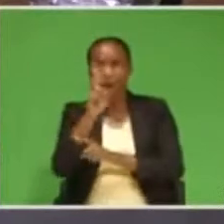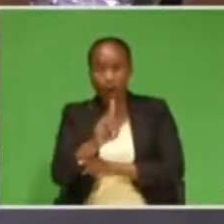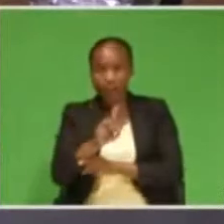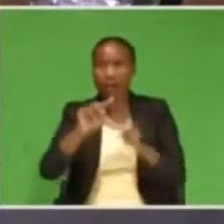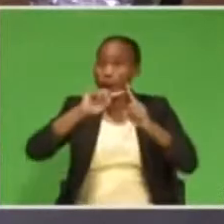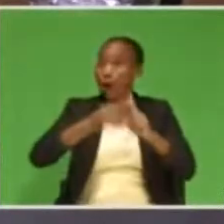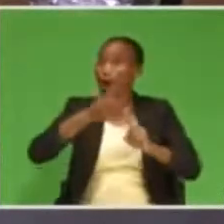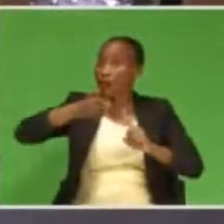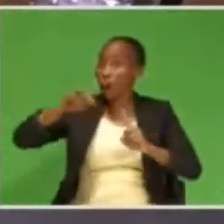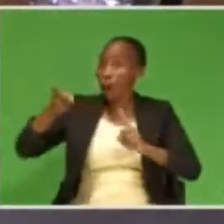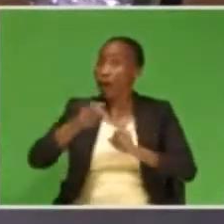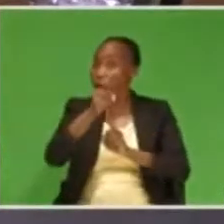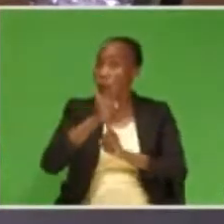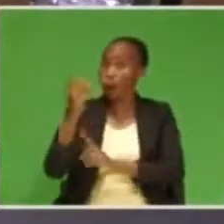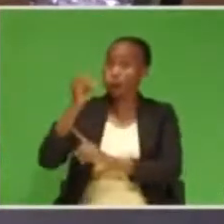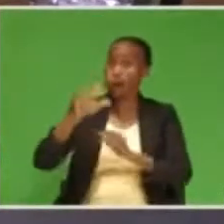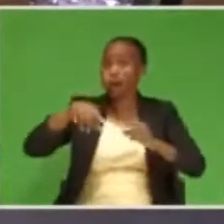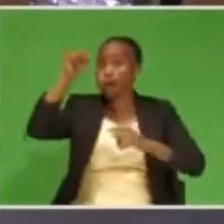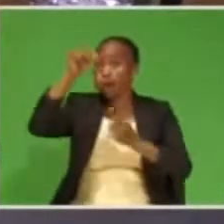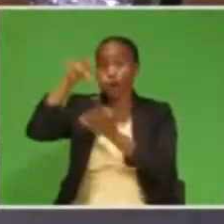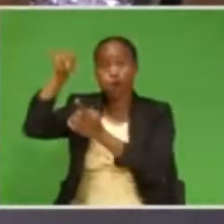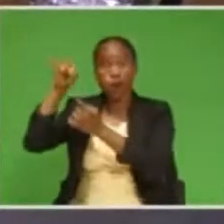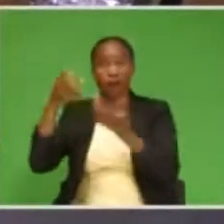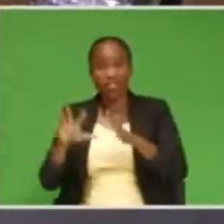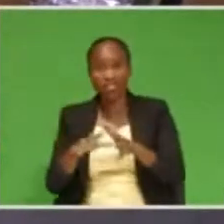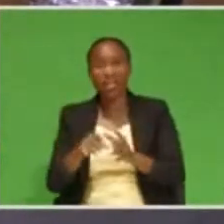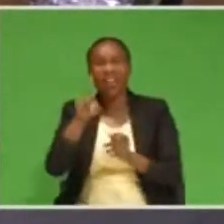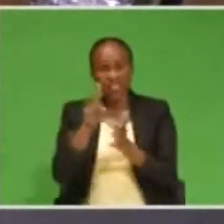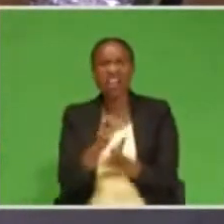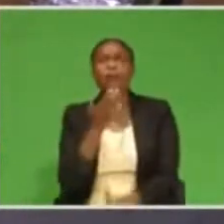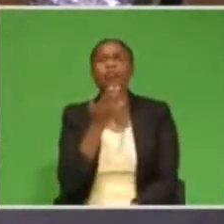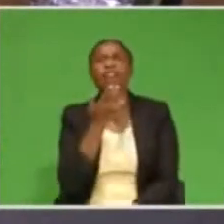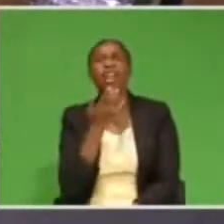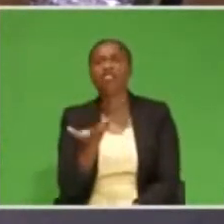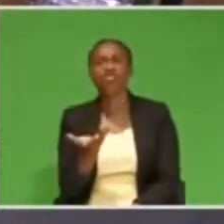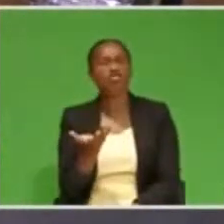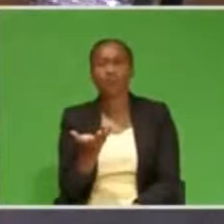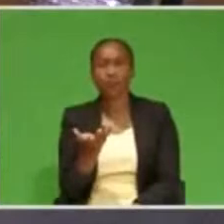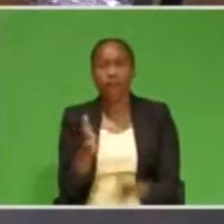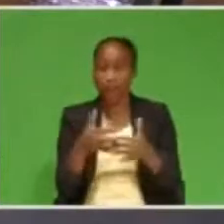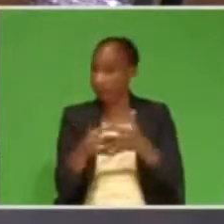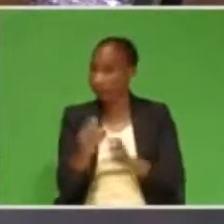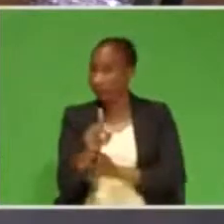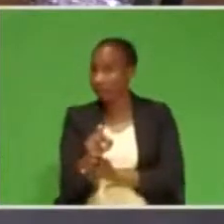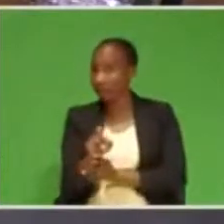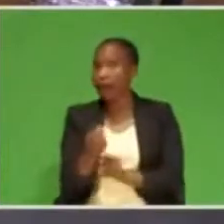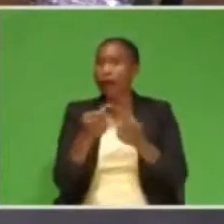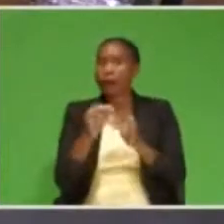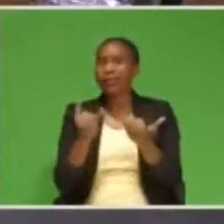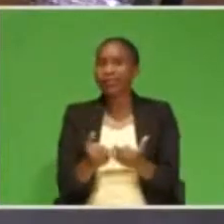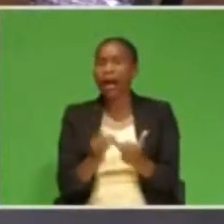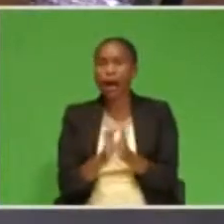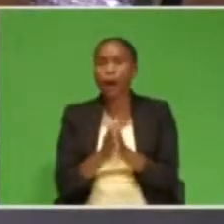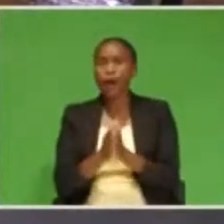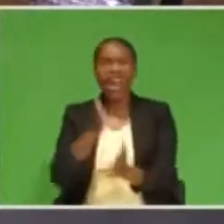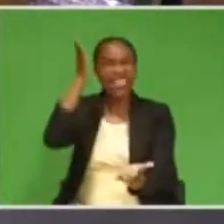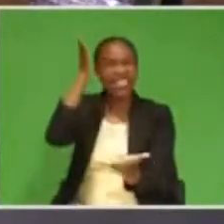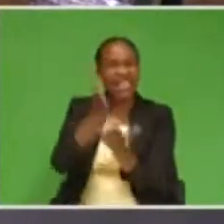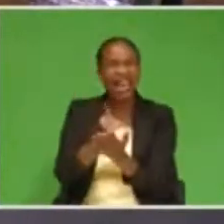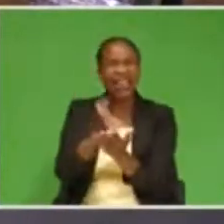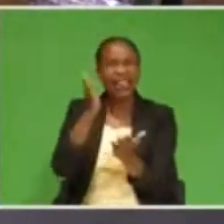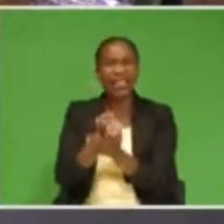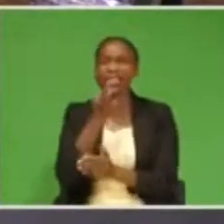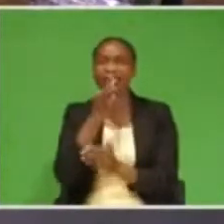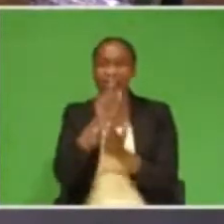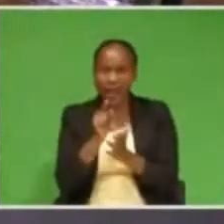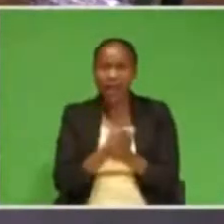are raising, which are a privilege, by the way, you are unable to say exactly what it